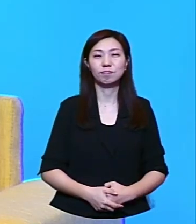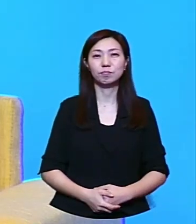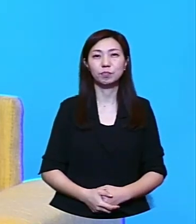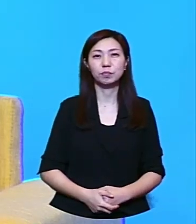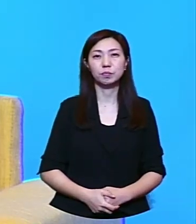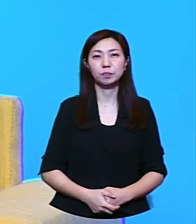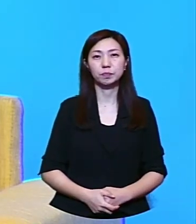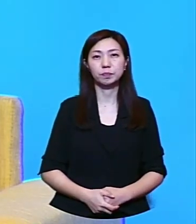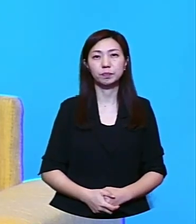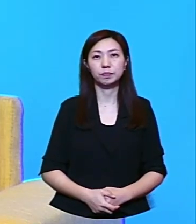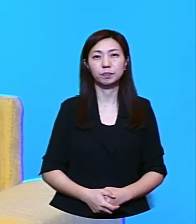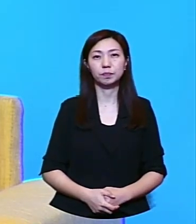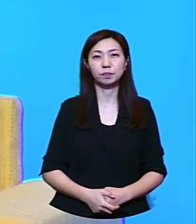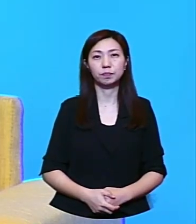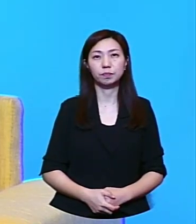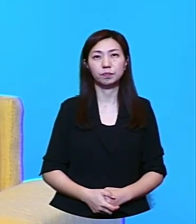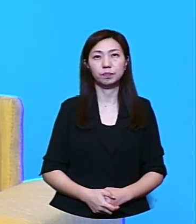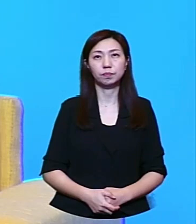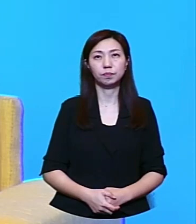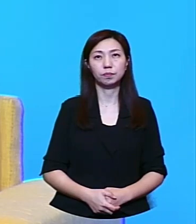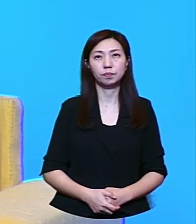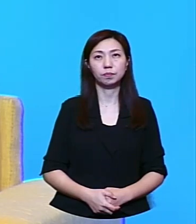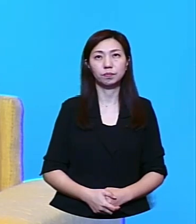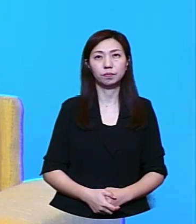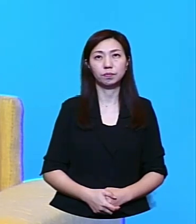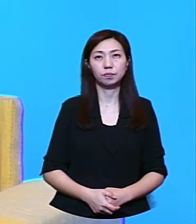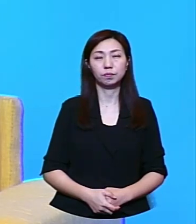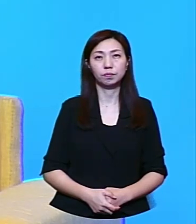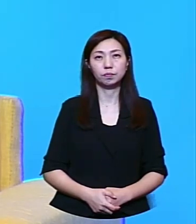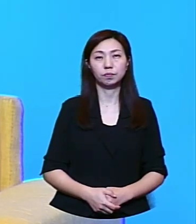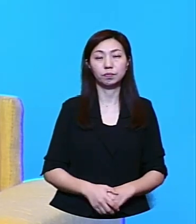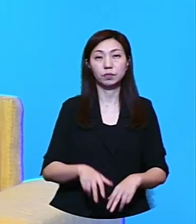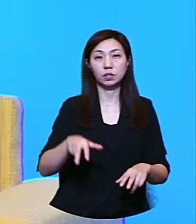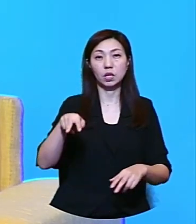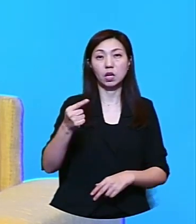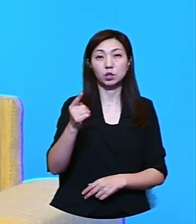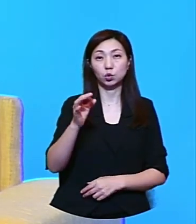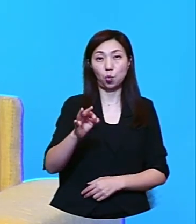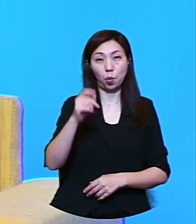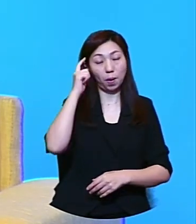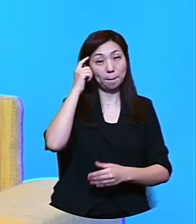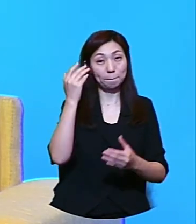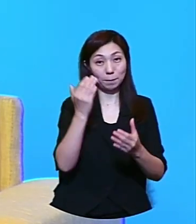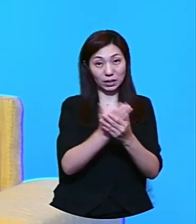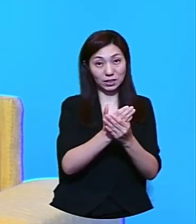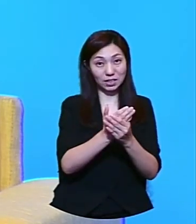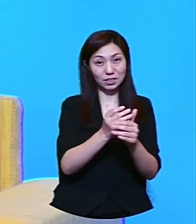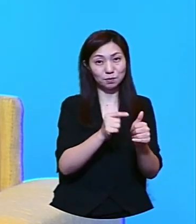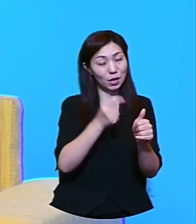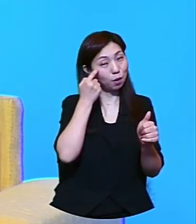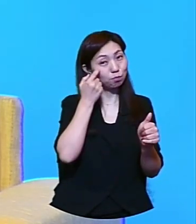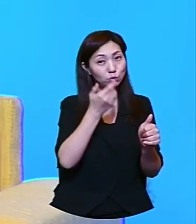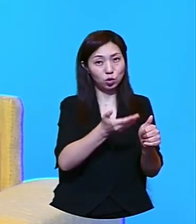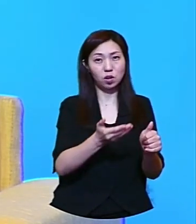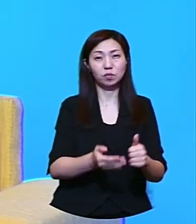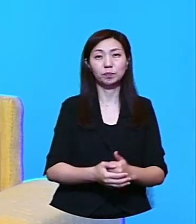I'd like to turn to Dr. Song.